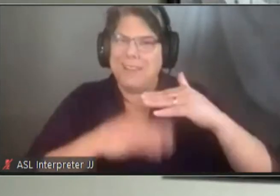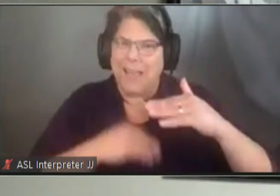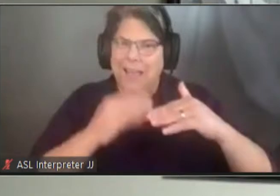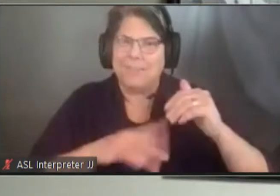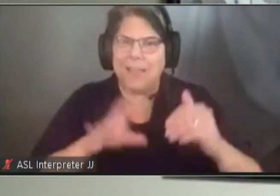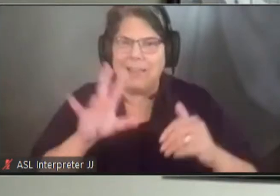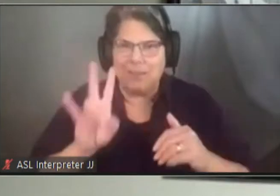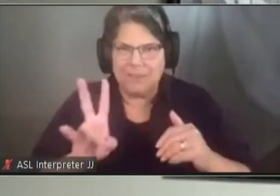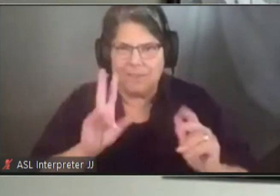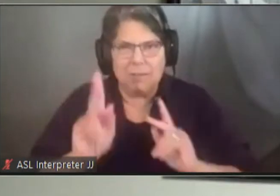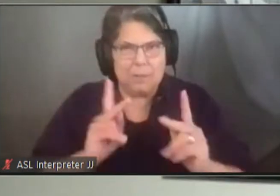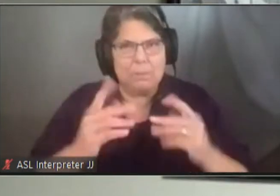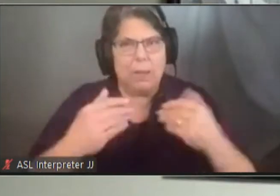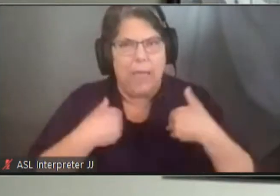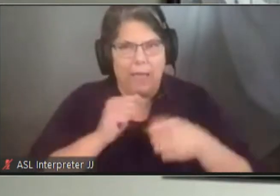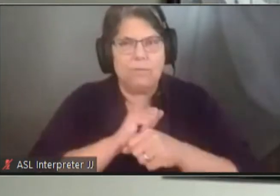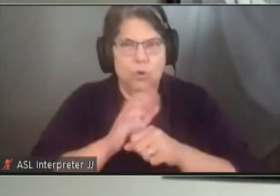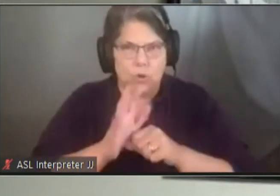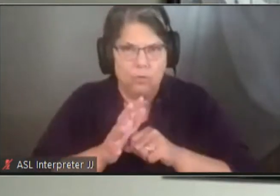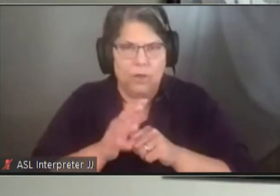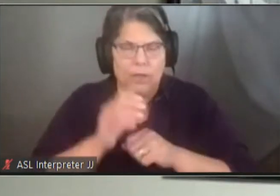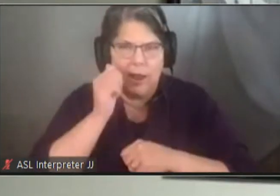per day.